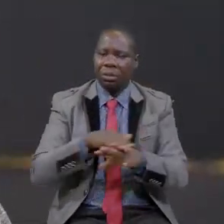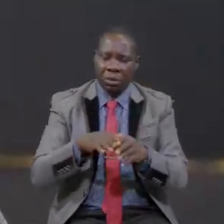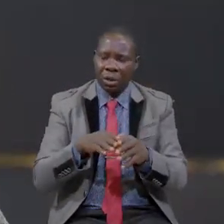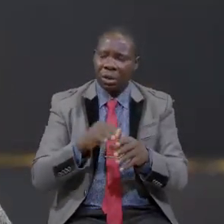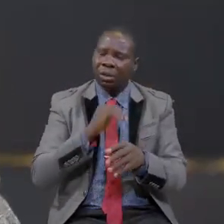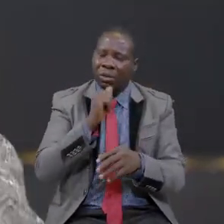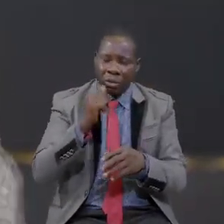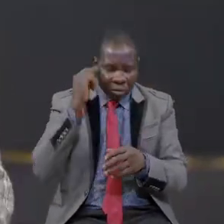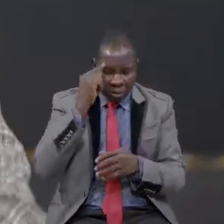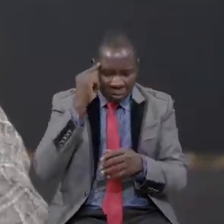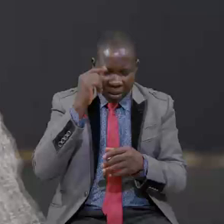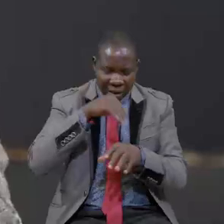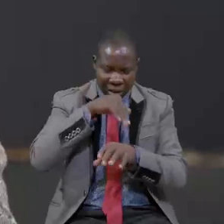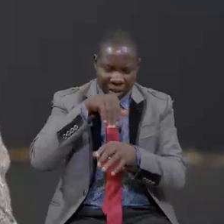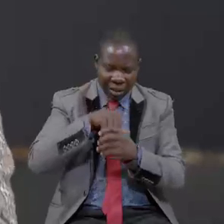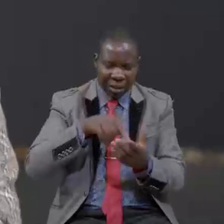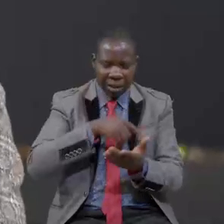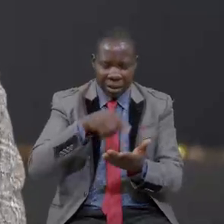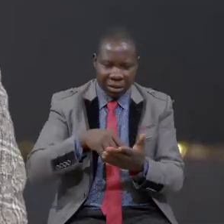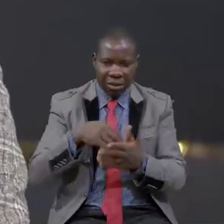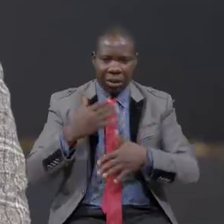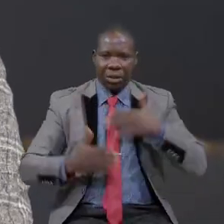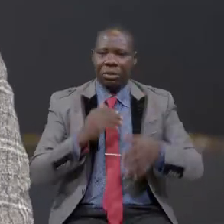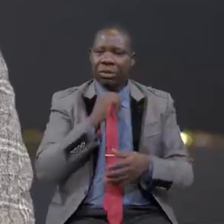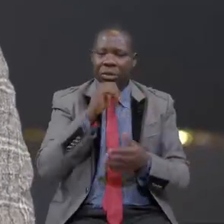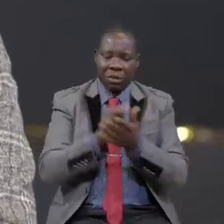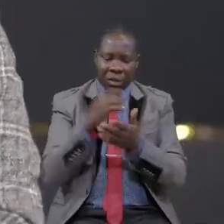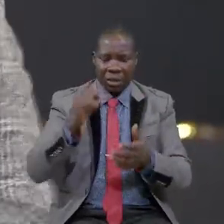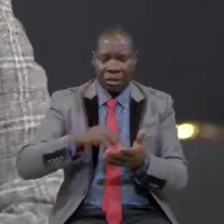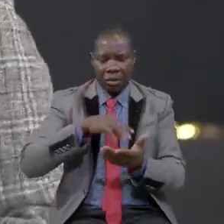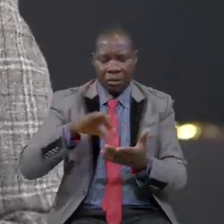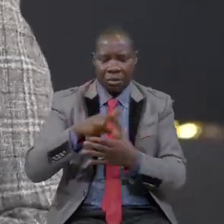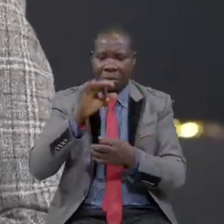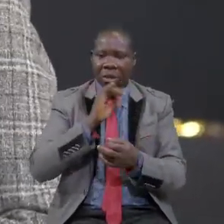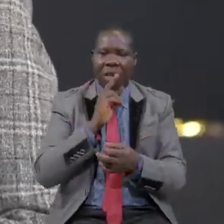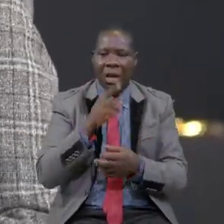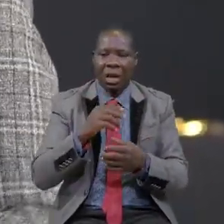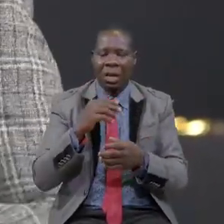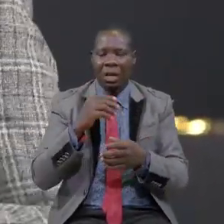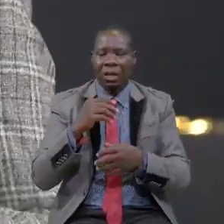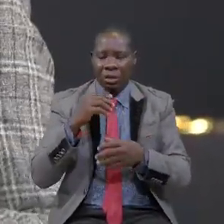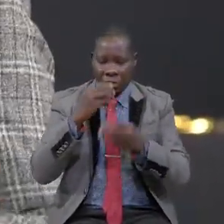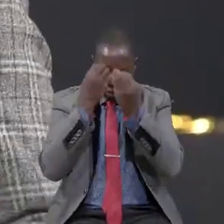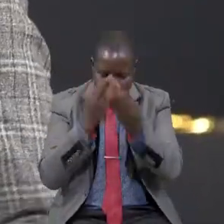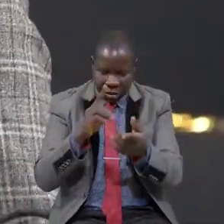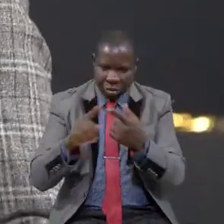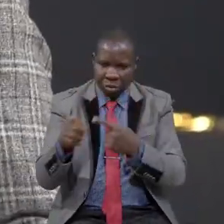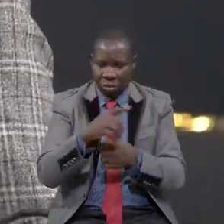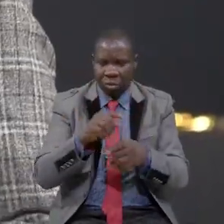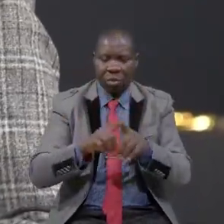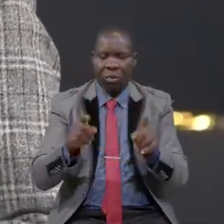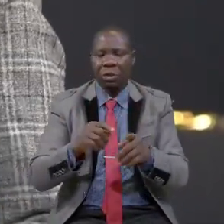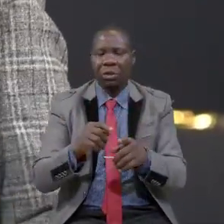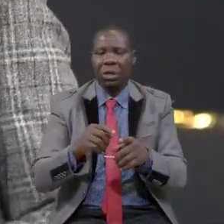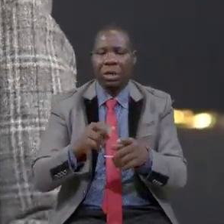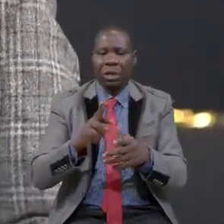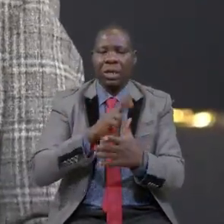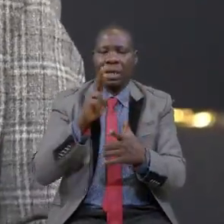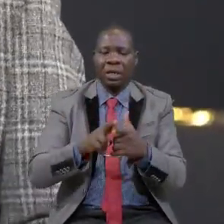subject unto you but rather Rejoice because your